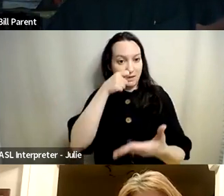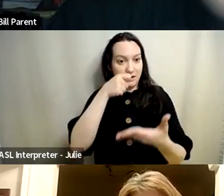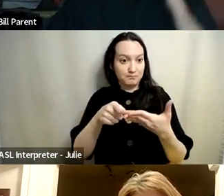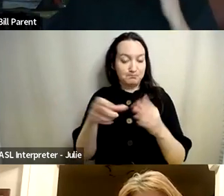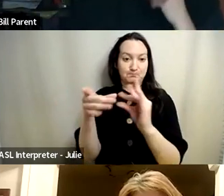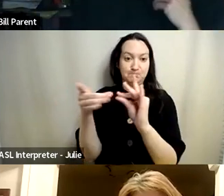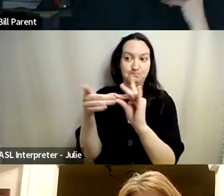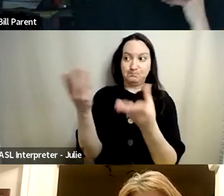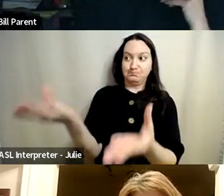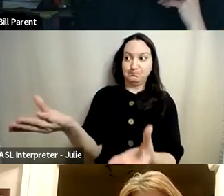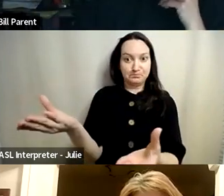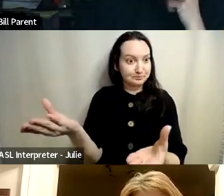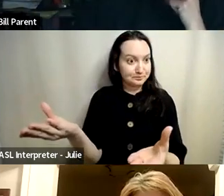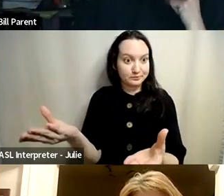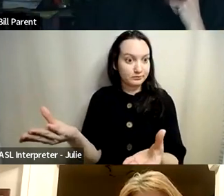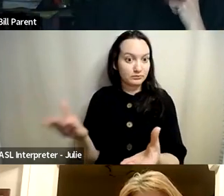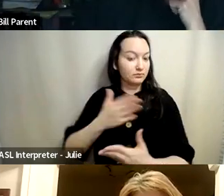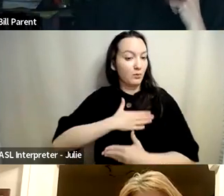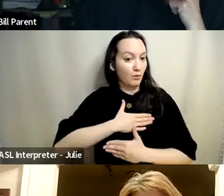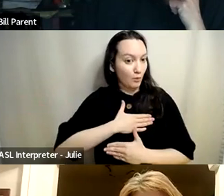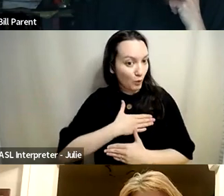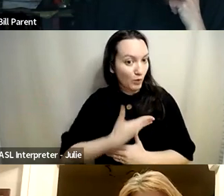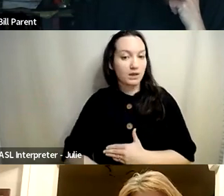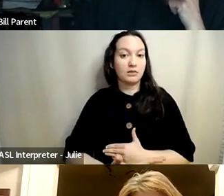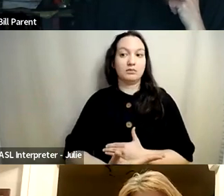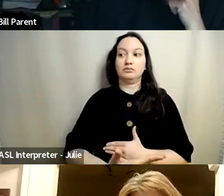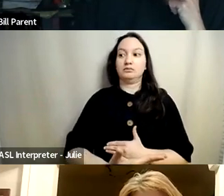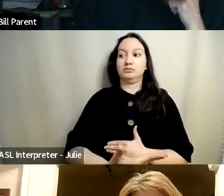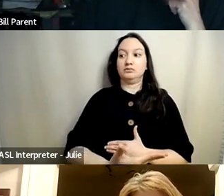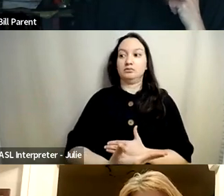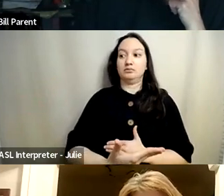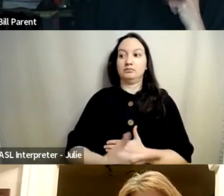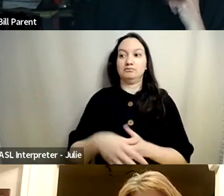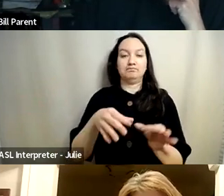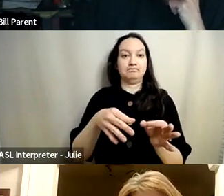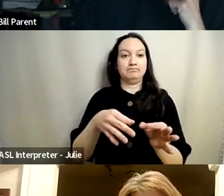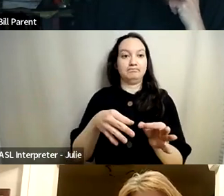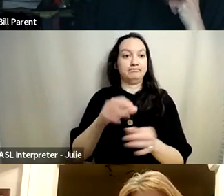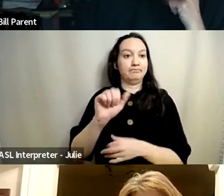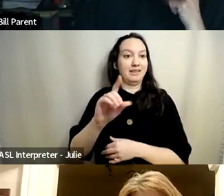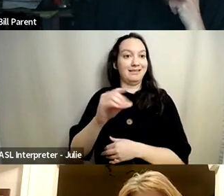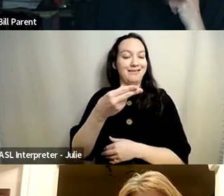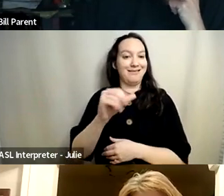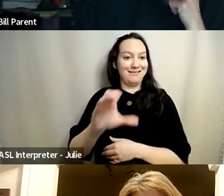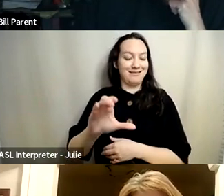say that we were happy to defer to the ad hoc to